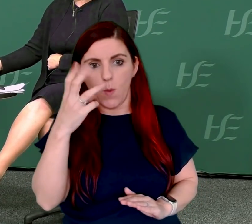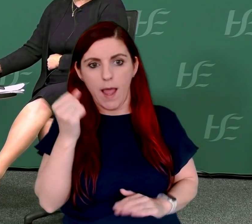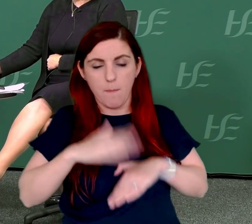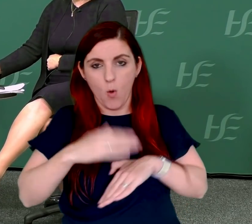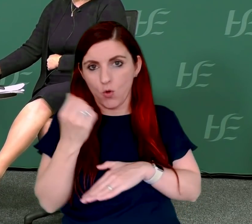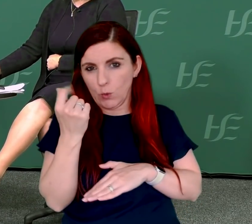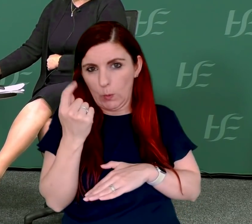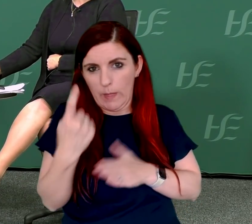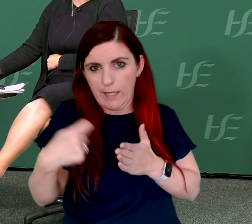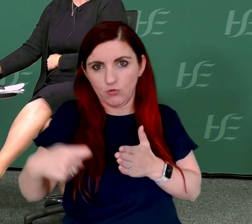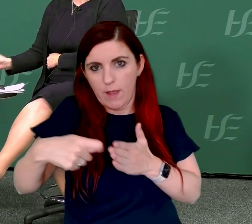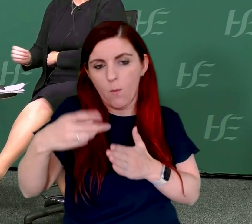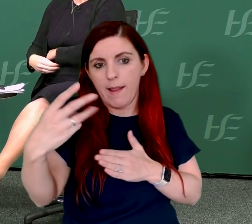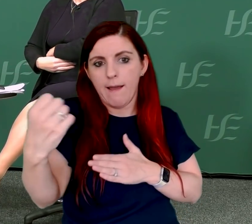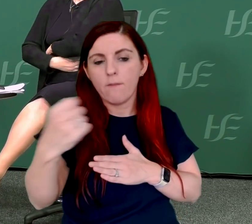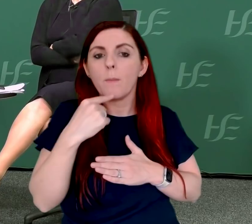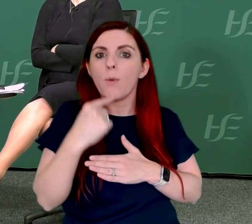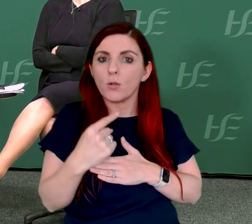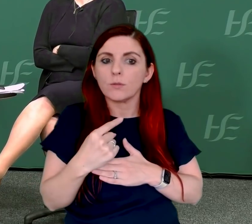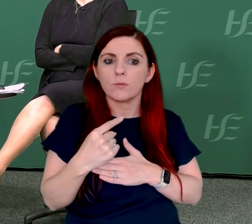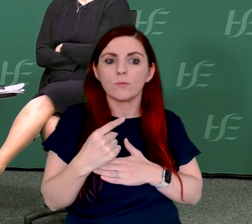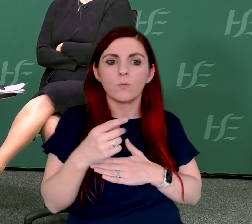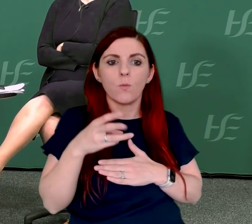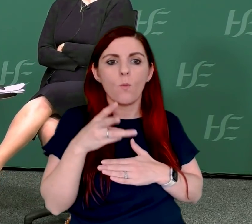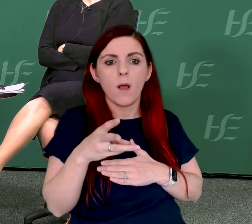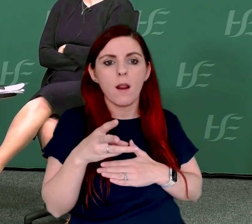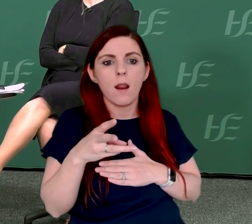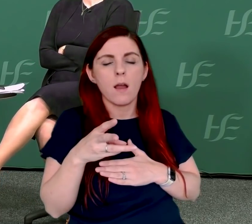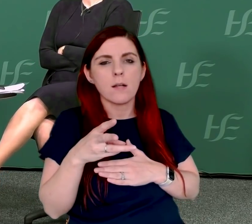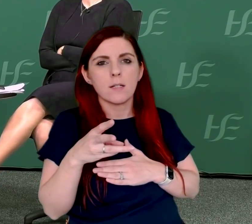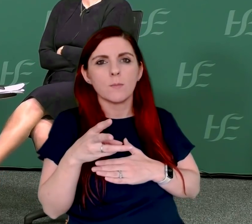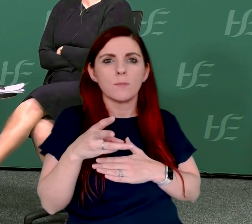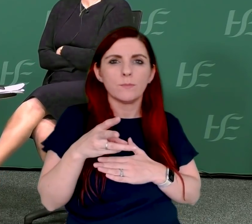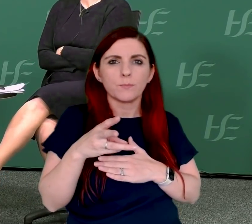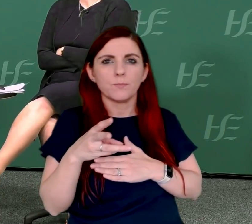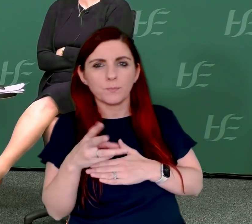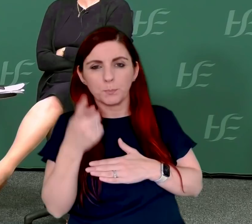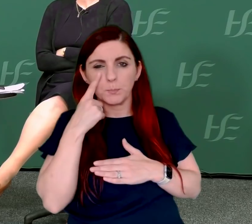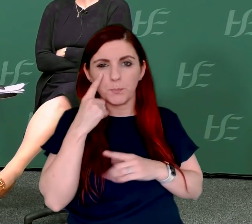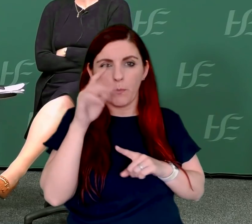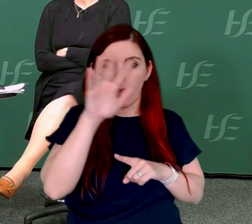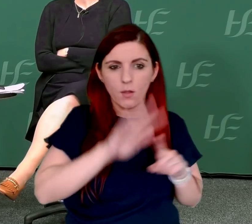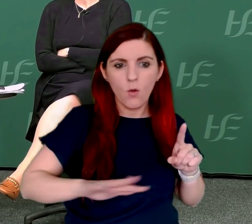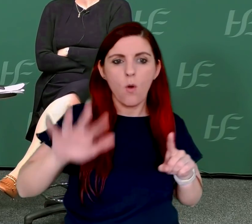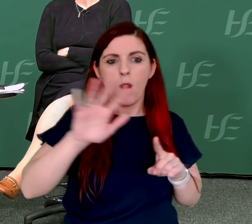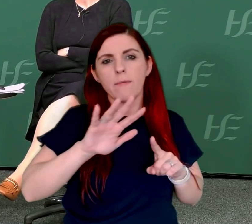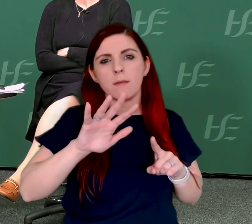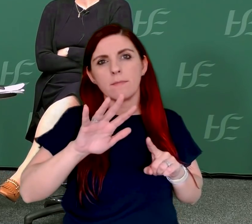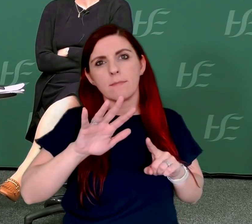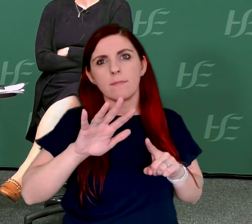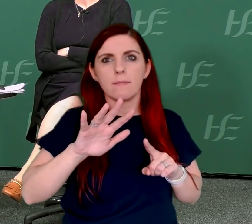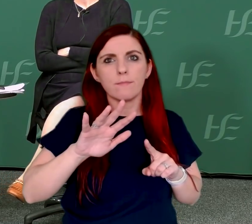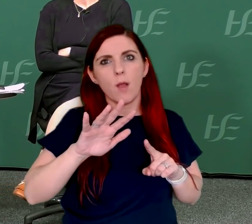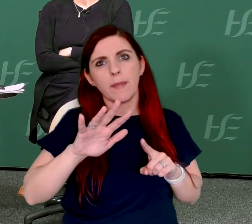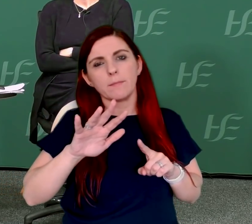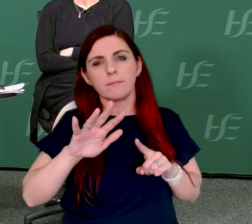the second part of the question would say to you is, just look at all of the probably well-respected and well-funded hospital